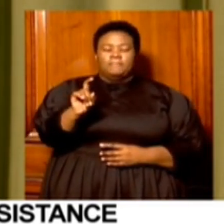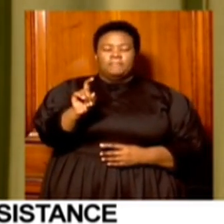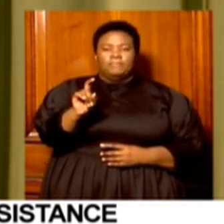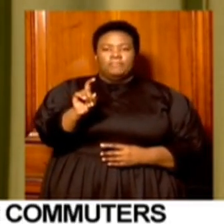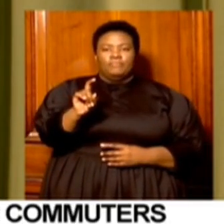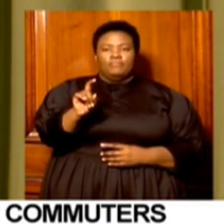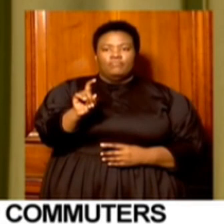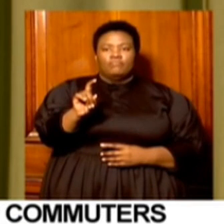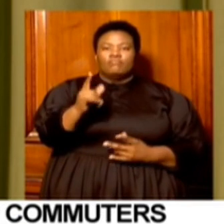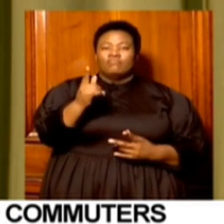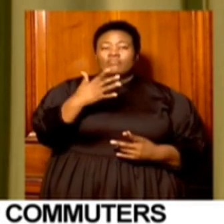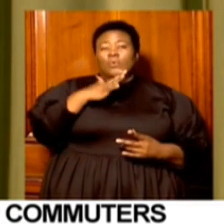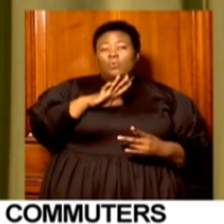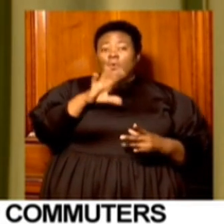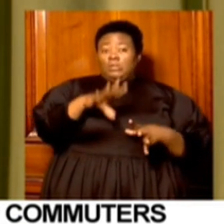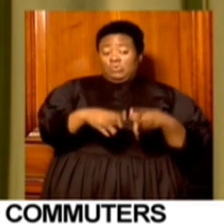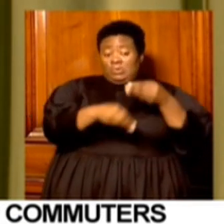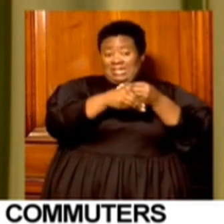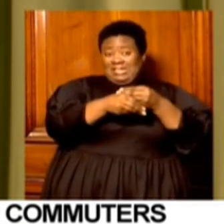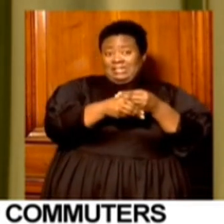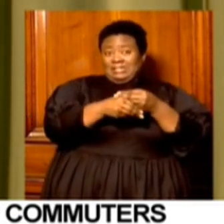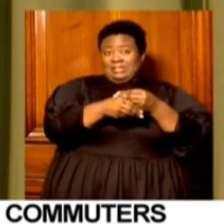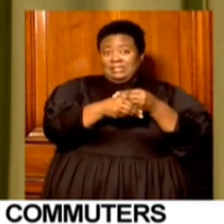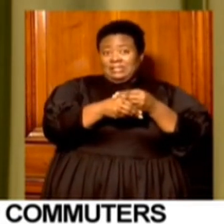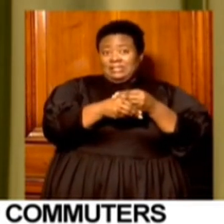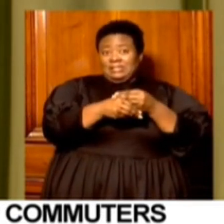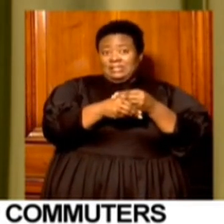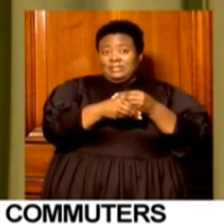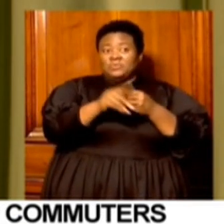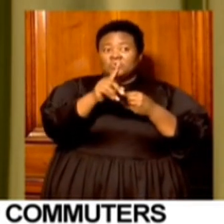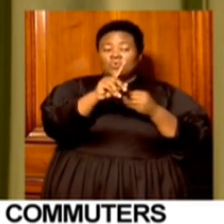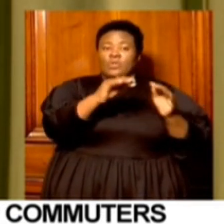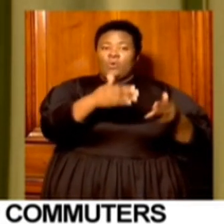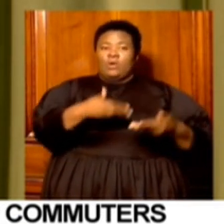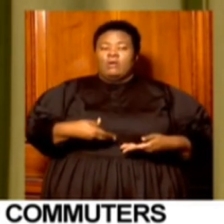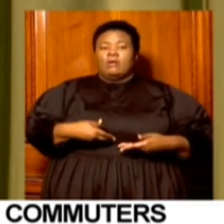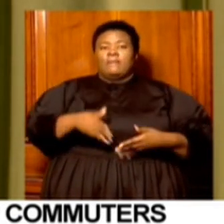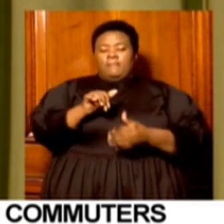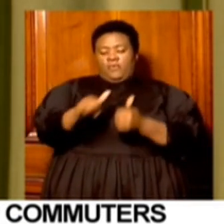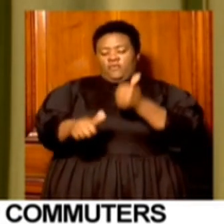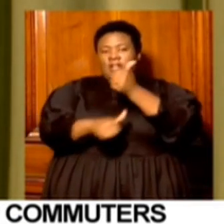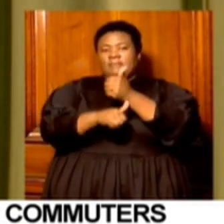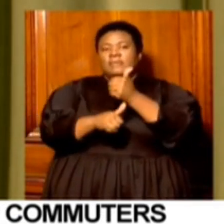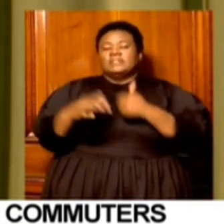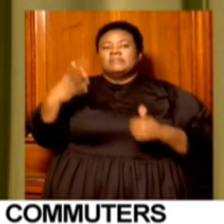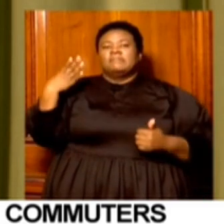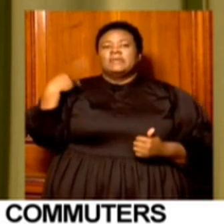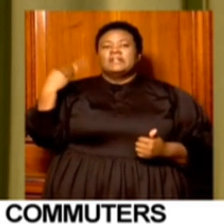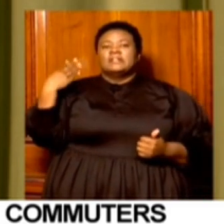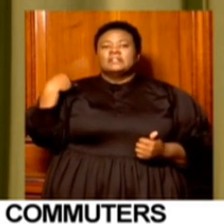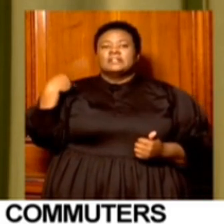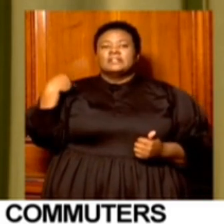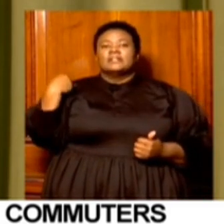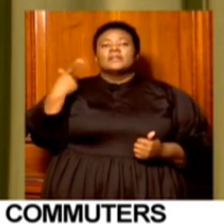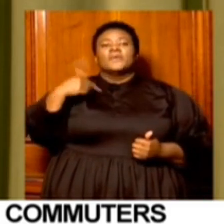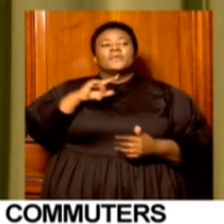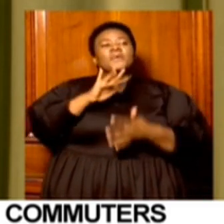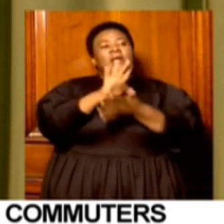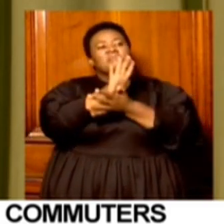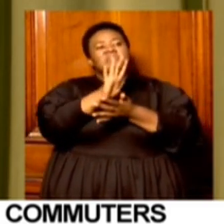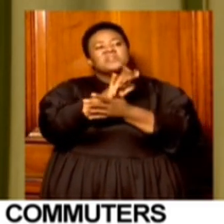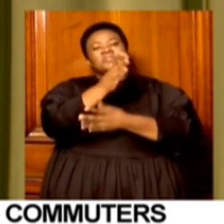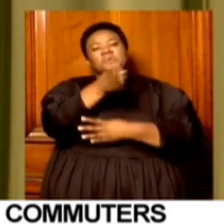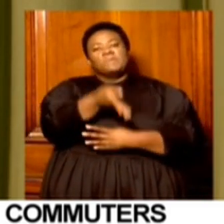Let me just add to your welcoming of the Deputy Minister. Deputy Minister, we appreciate your presence